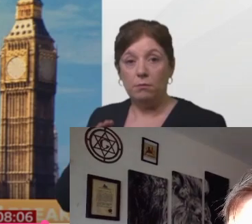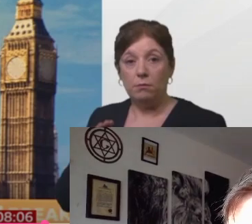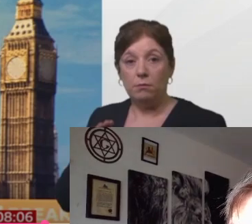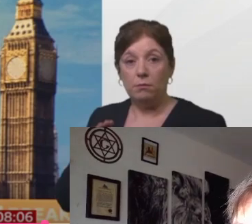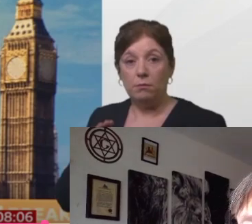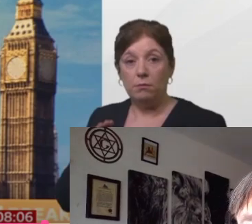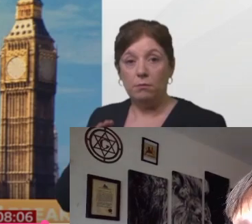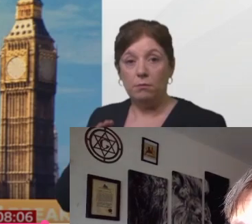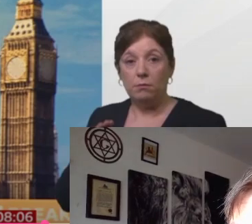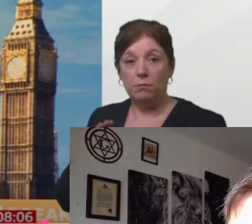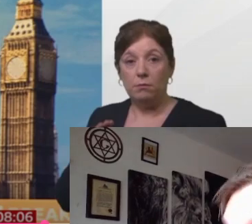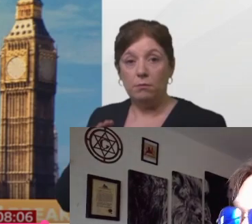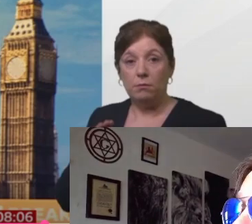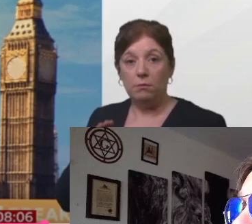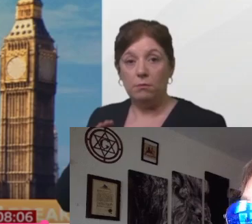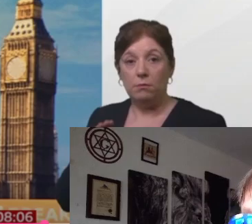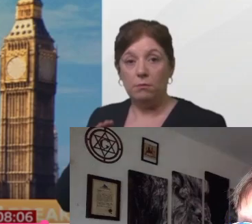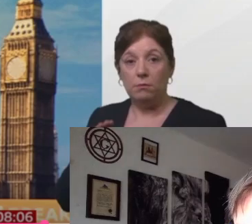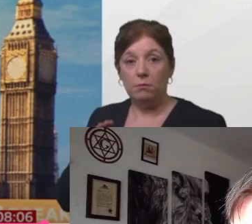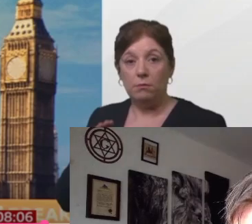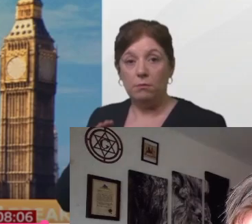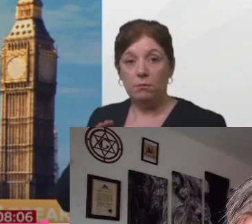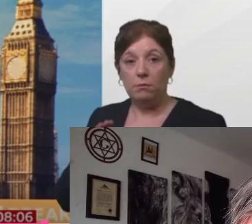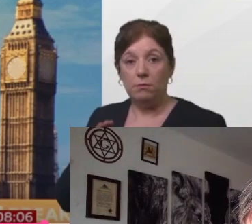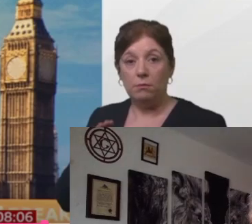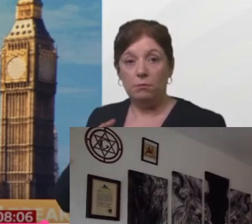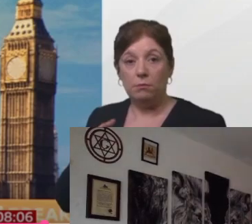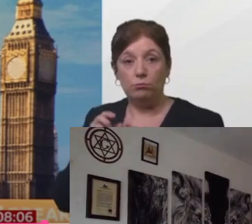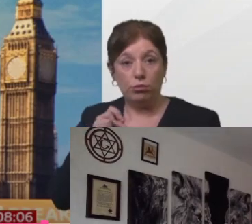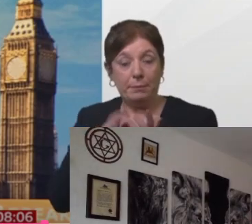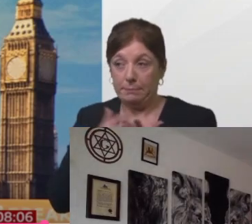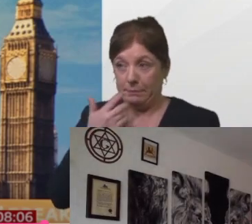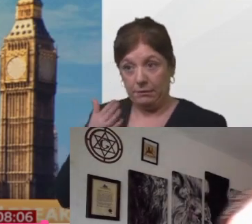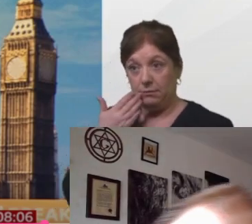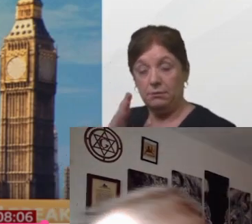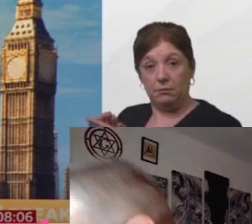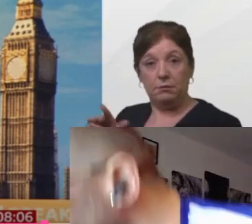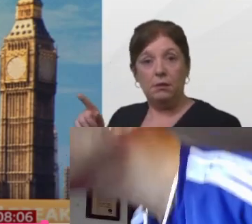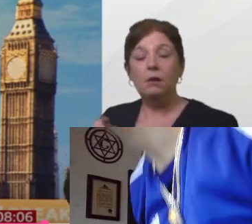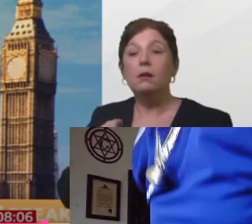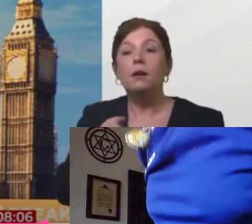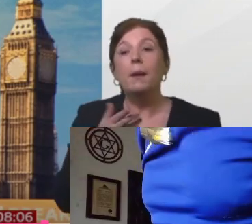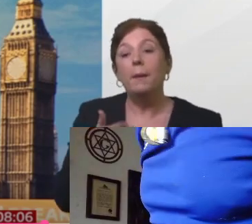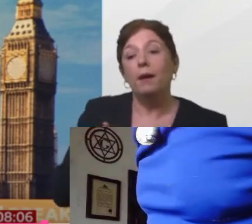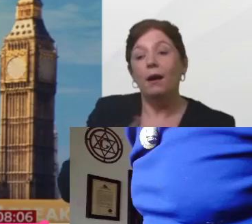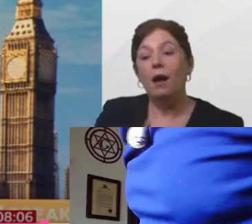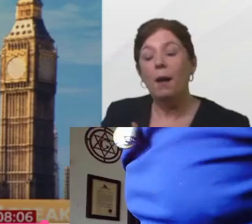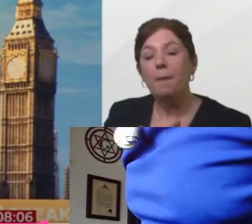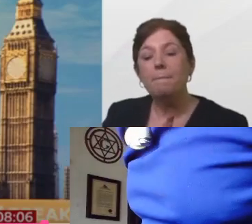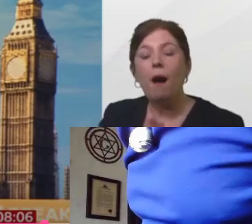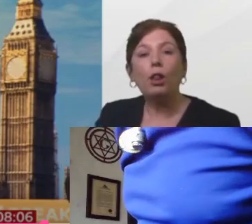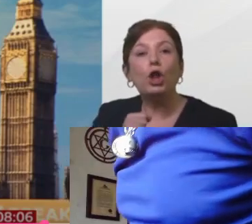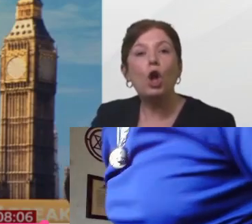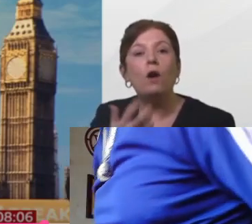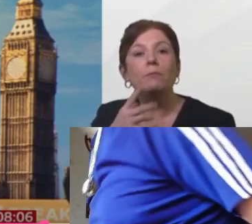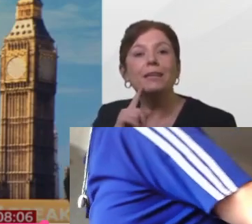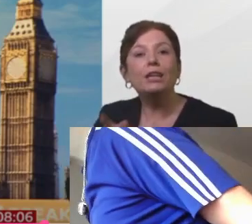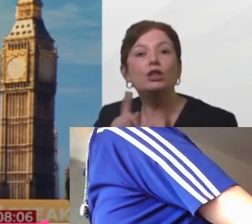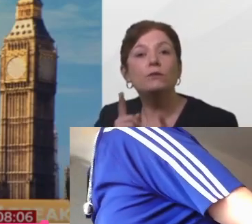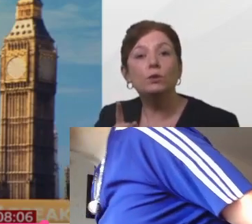mother of all charlatans. I mean, parliaments. Asked him whether those alleged comments counted as extremist.